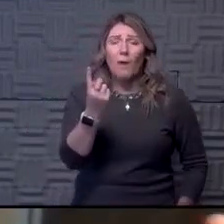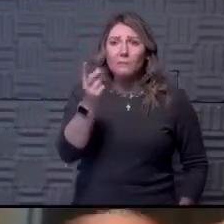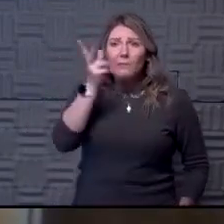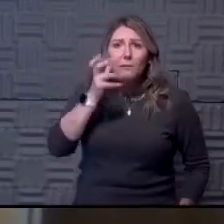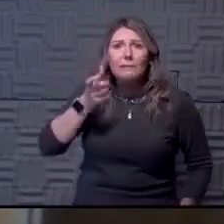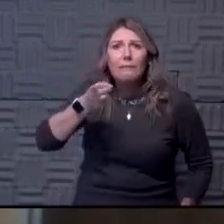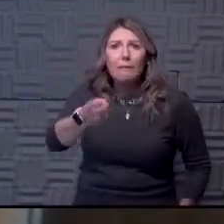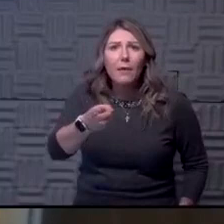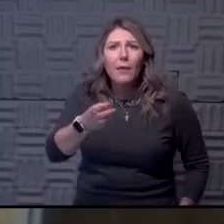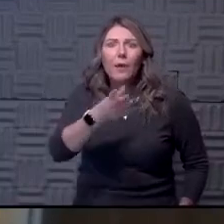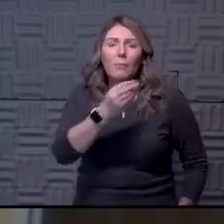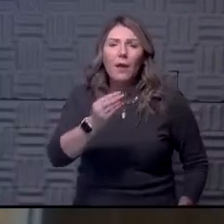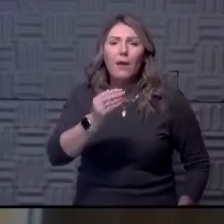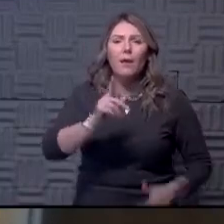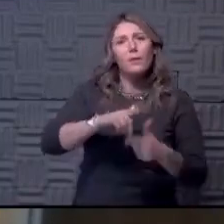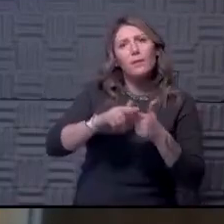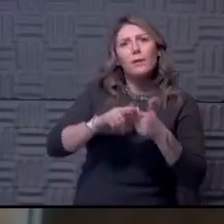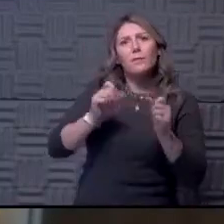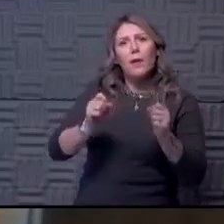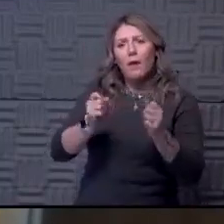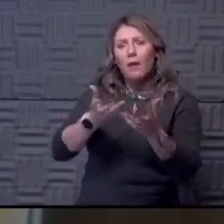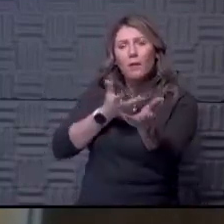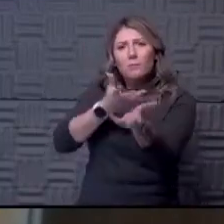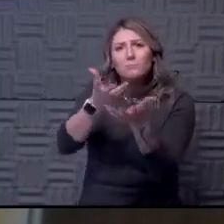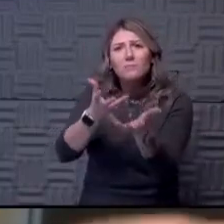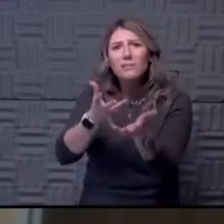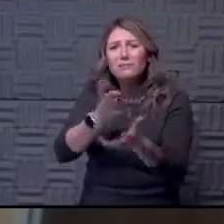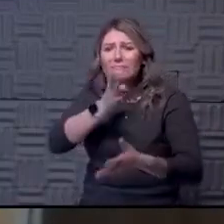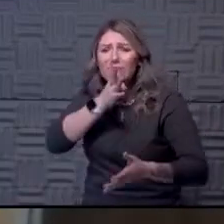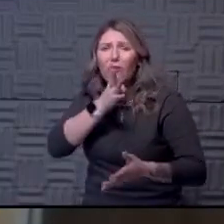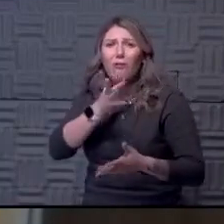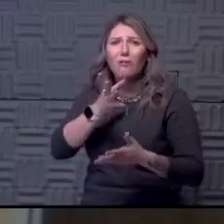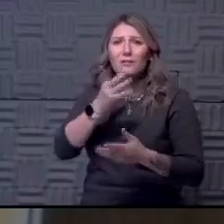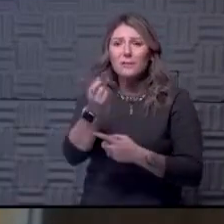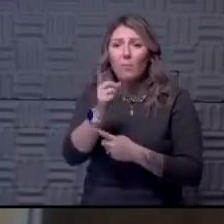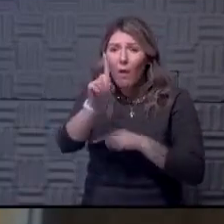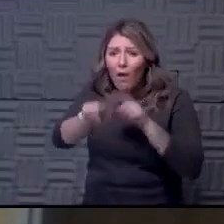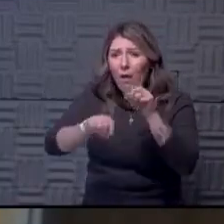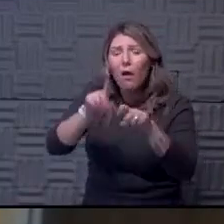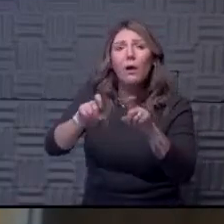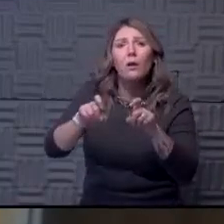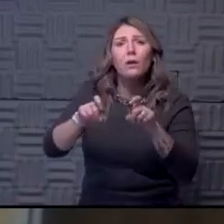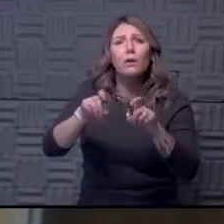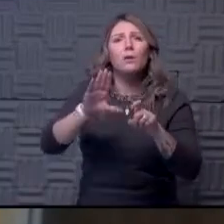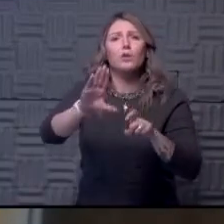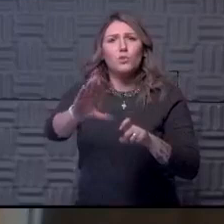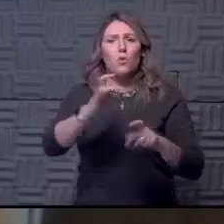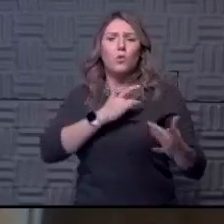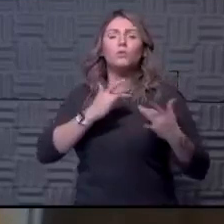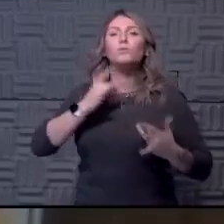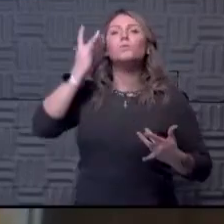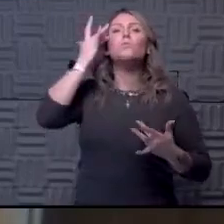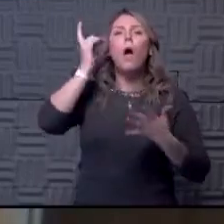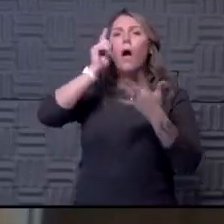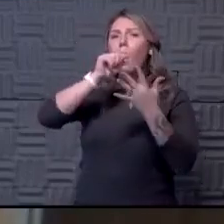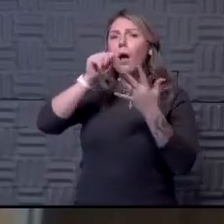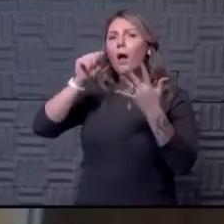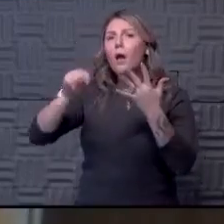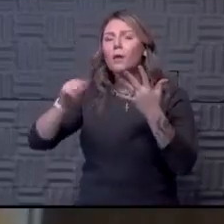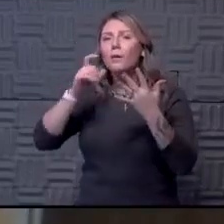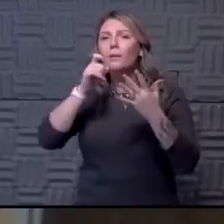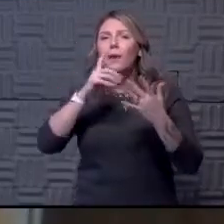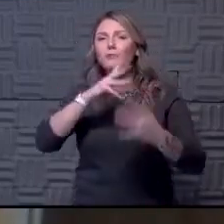able to talk about their concerns. They want somebody who will ask them questions about their concerns, not dismiss